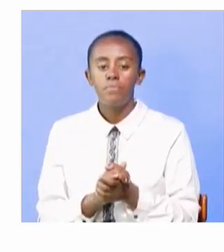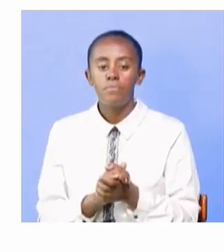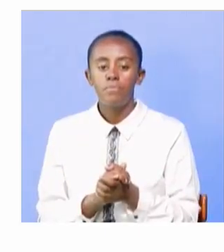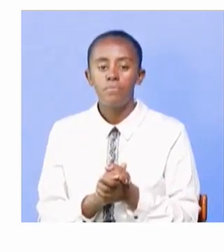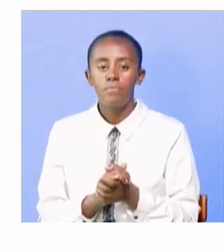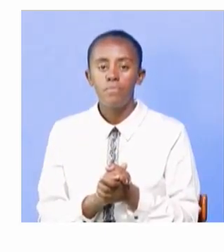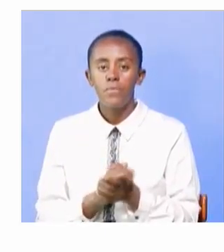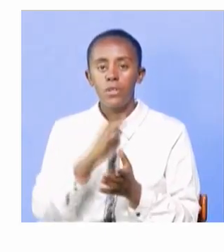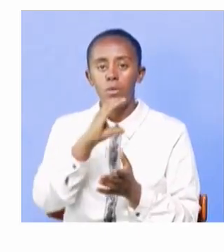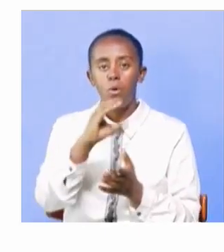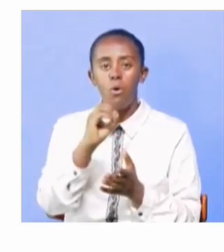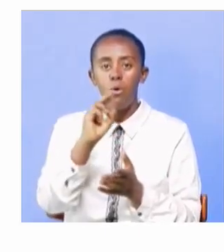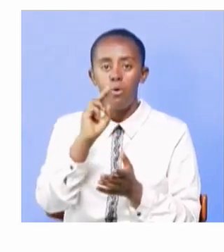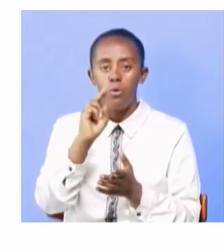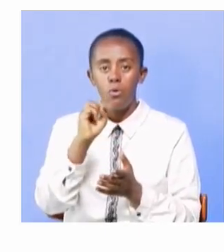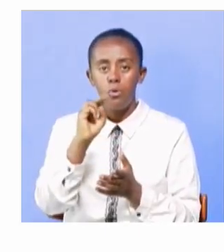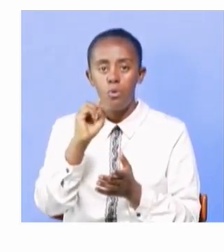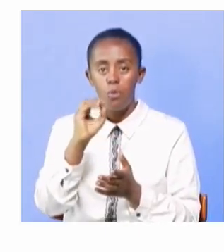connotative